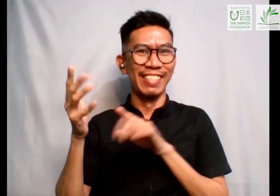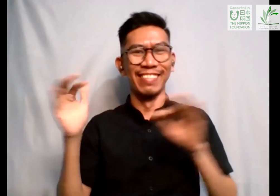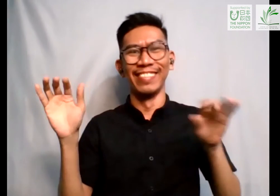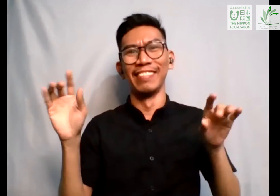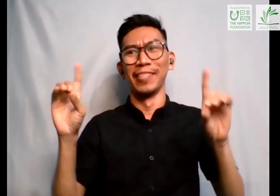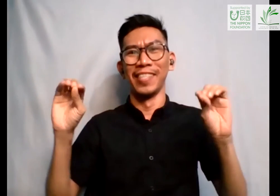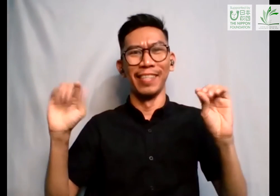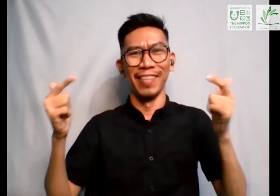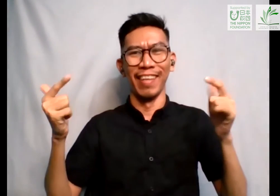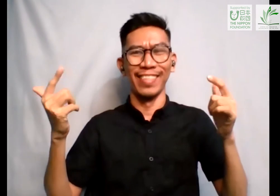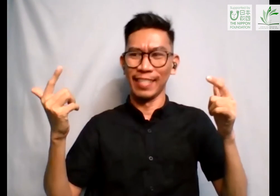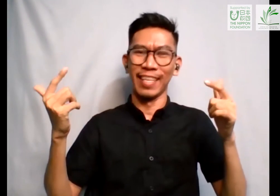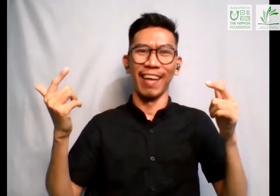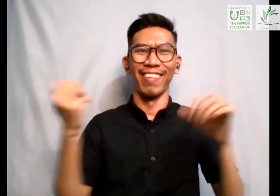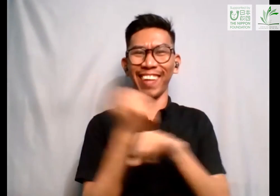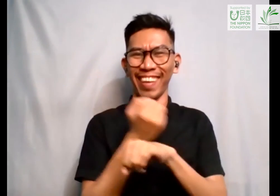but anyway.